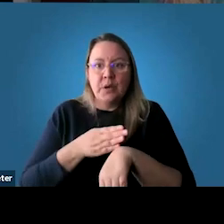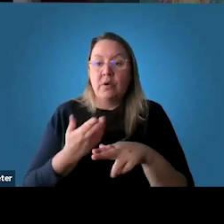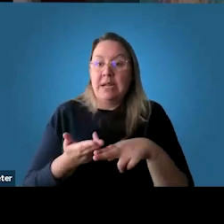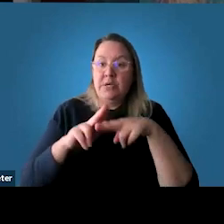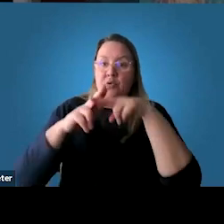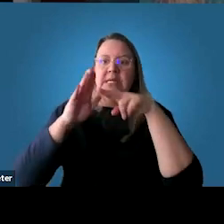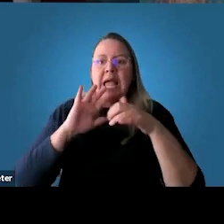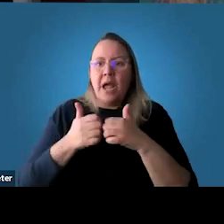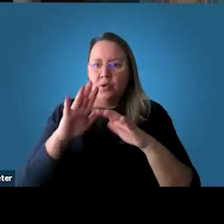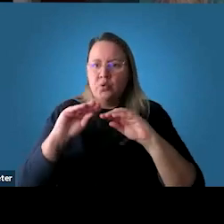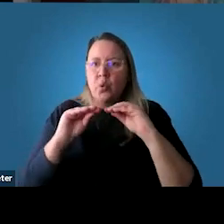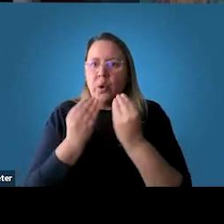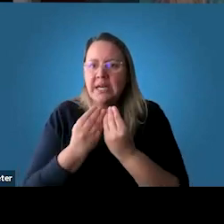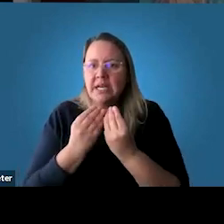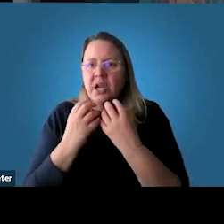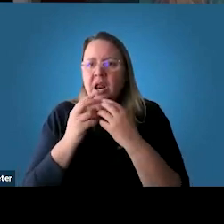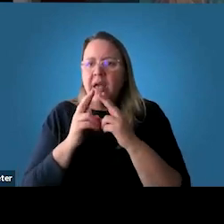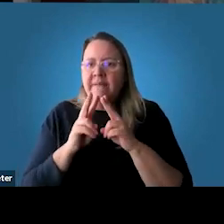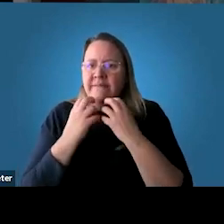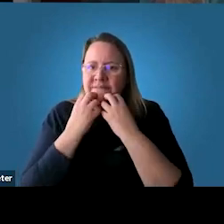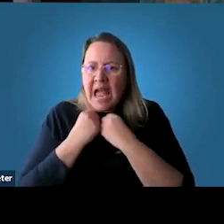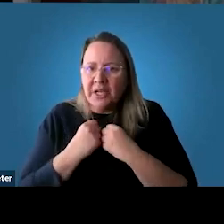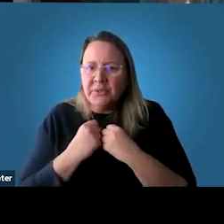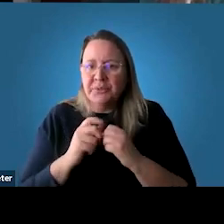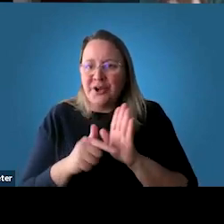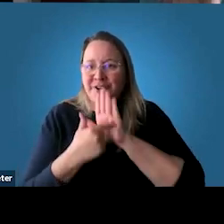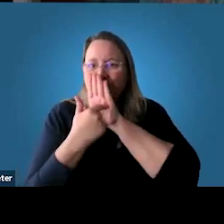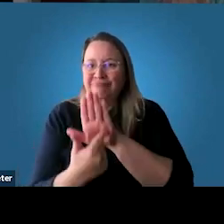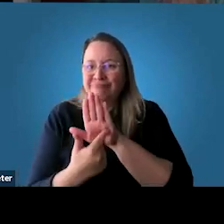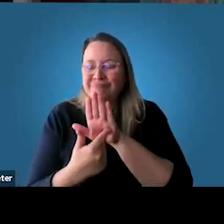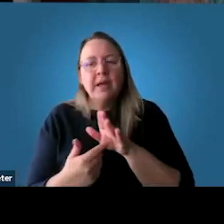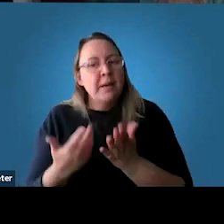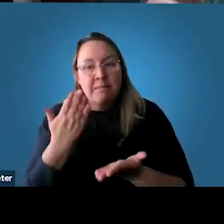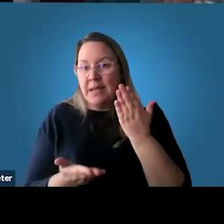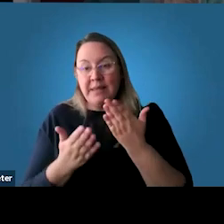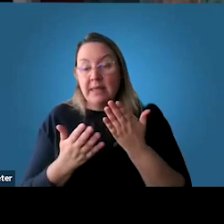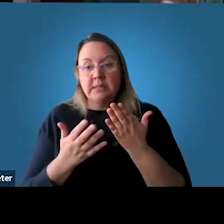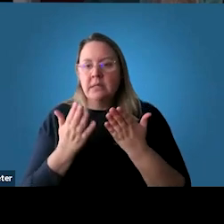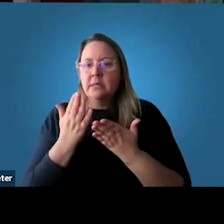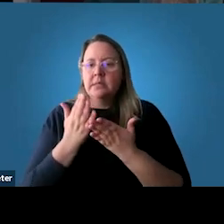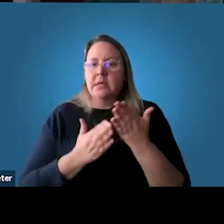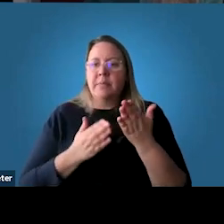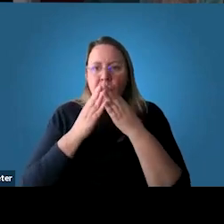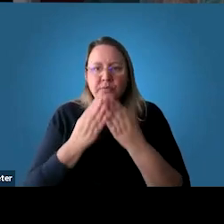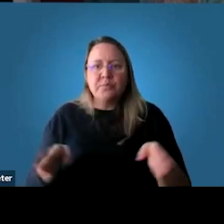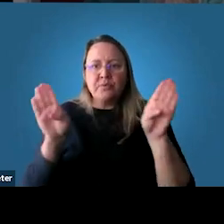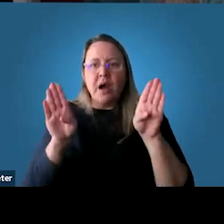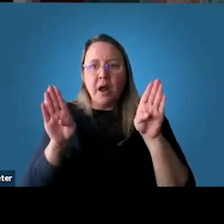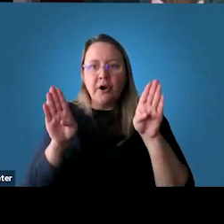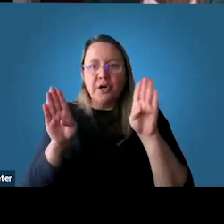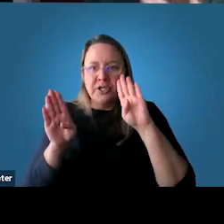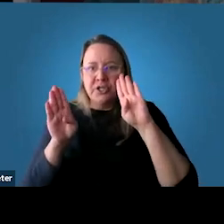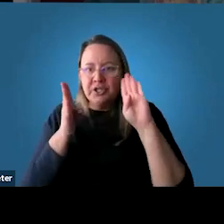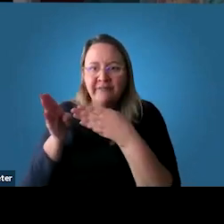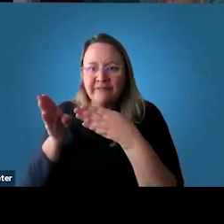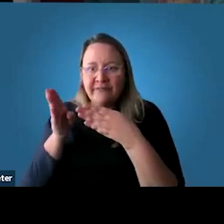your organization's values are taking center stage? Perhaps that's a reflection of some of those broader shifts that we were talking